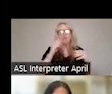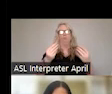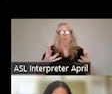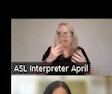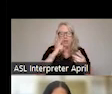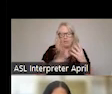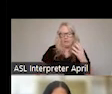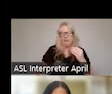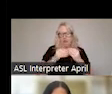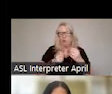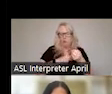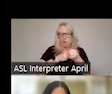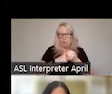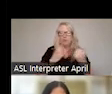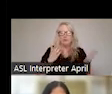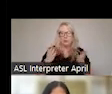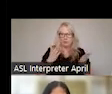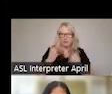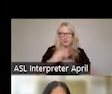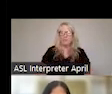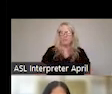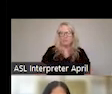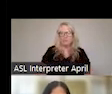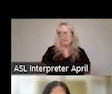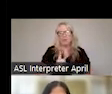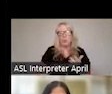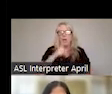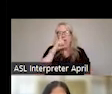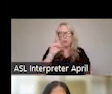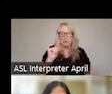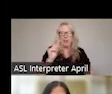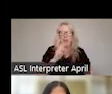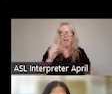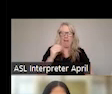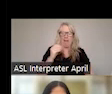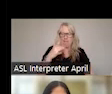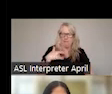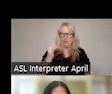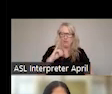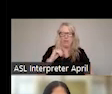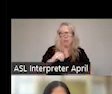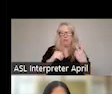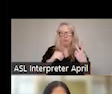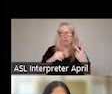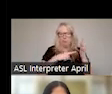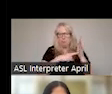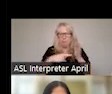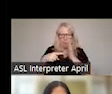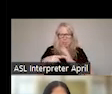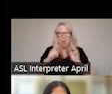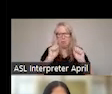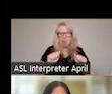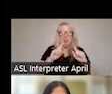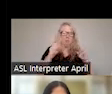support service. So kind of what it looks and feels like is we have two different models where we either just purely provide the